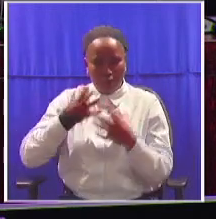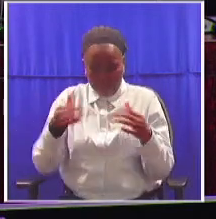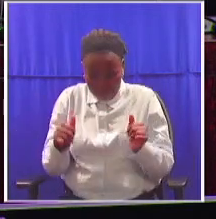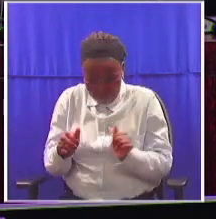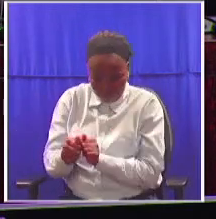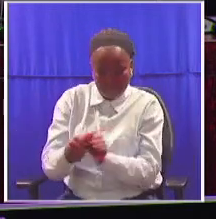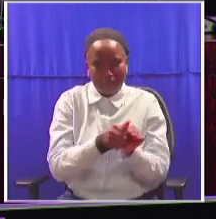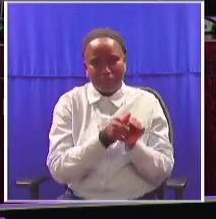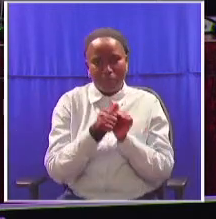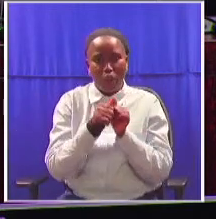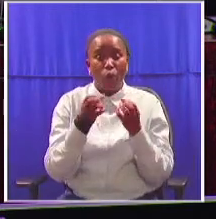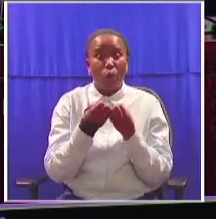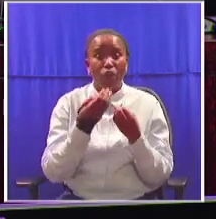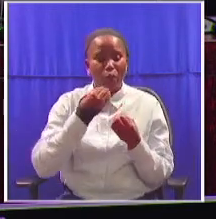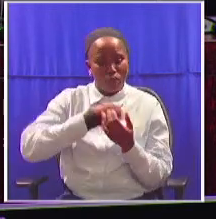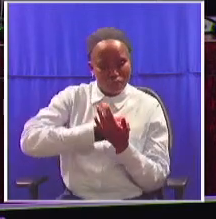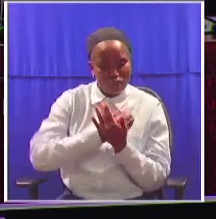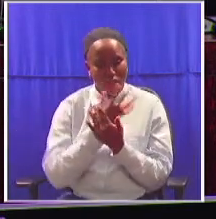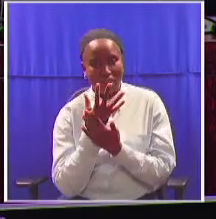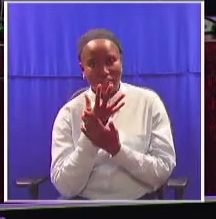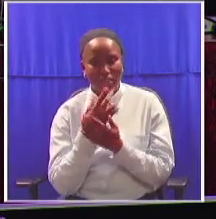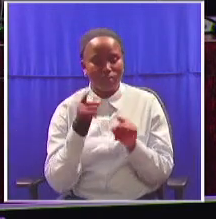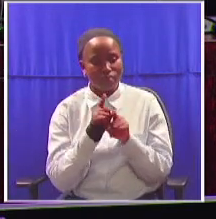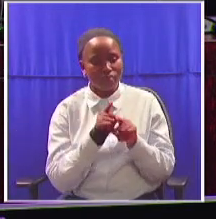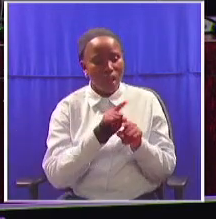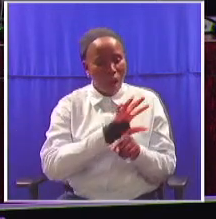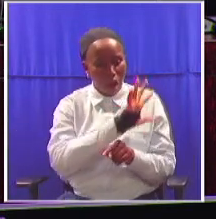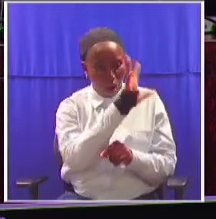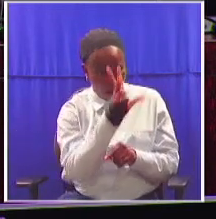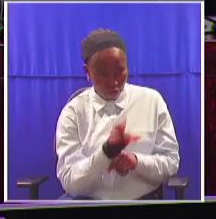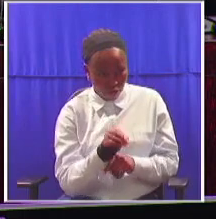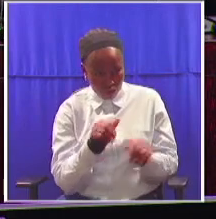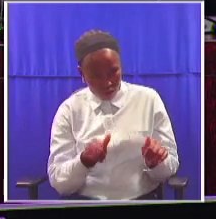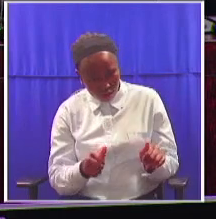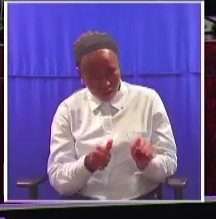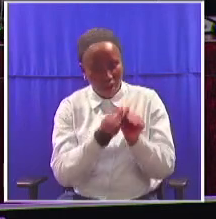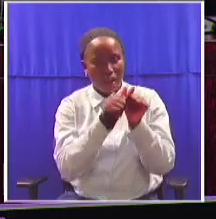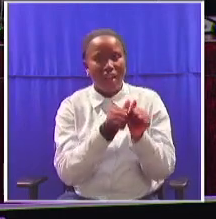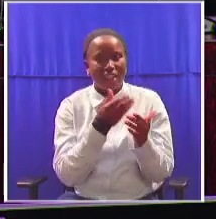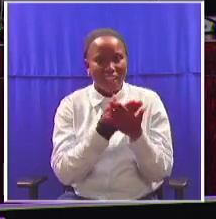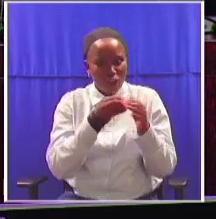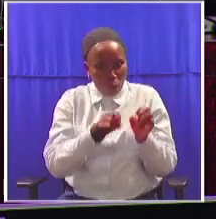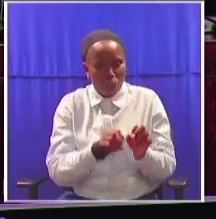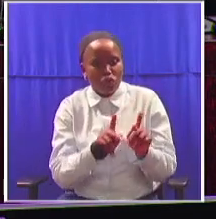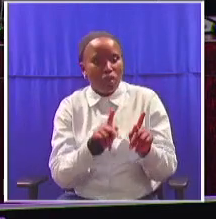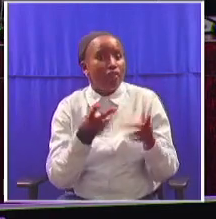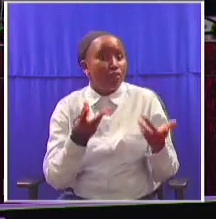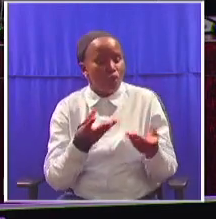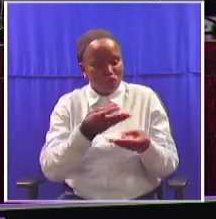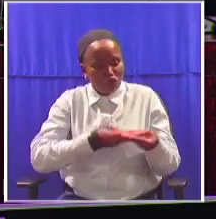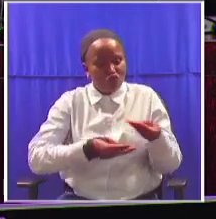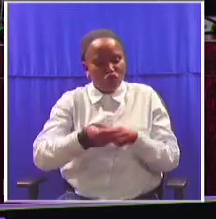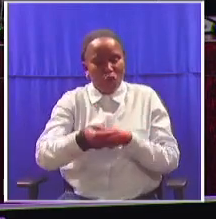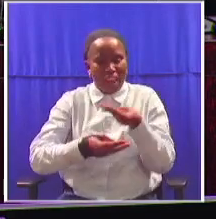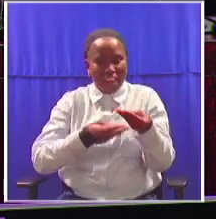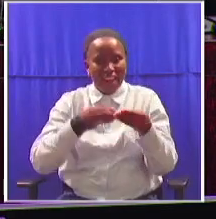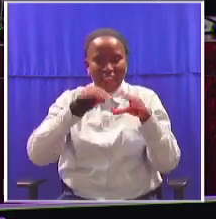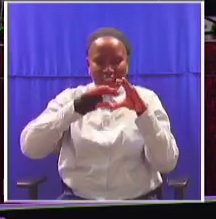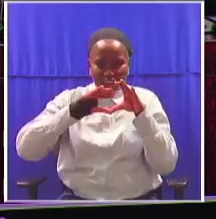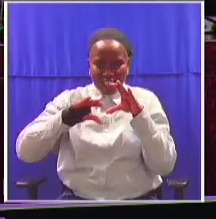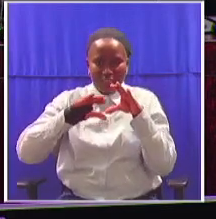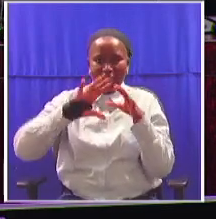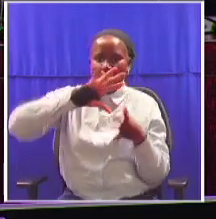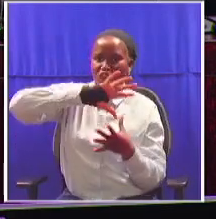and Africa to unlock mutually beneficial opportunities for increased trade, investment, and infrastructure